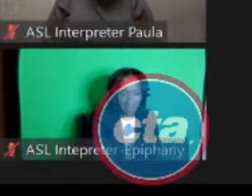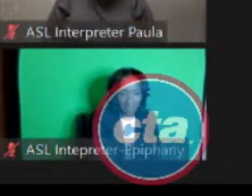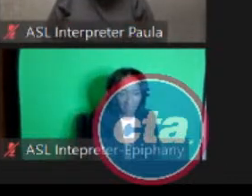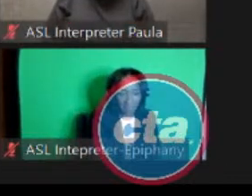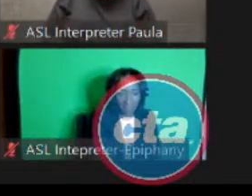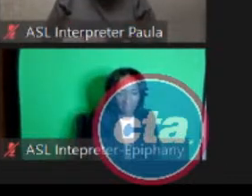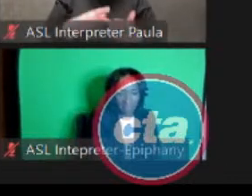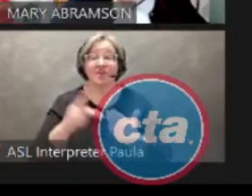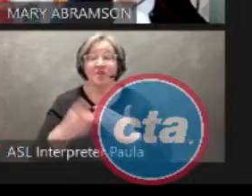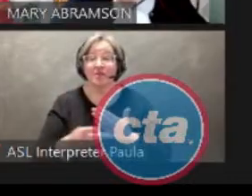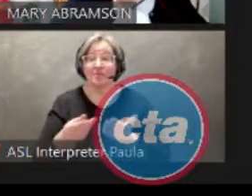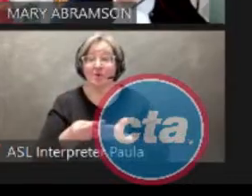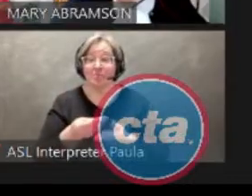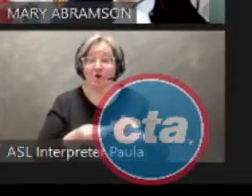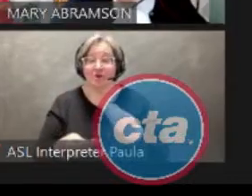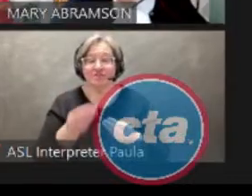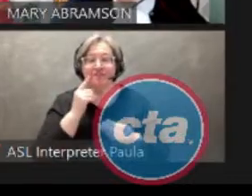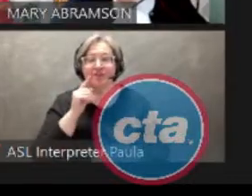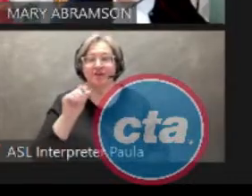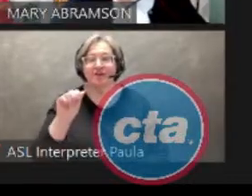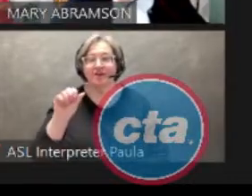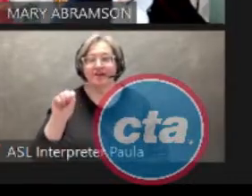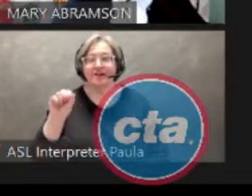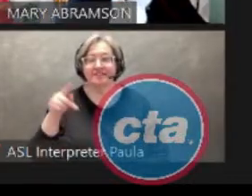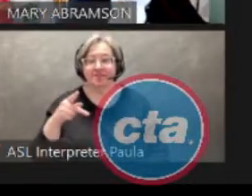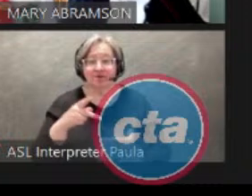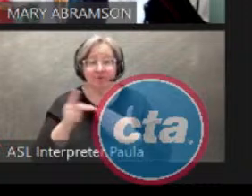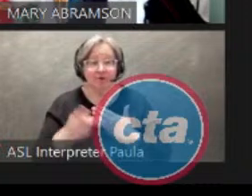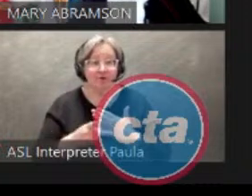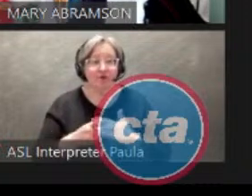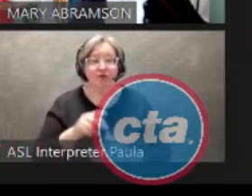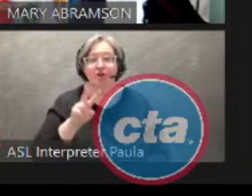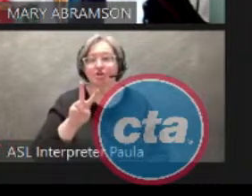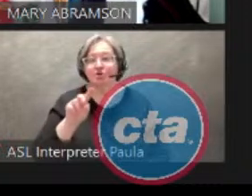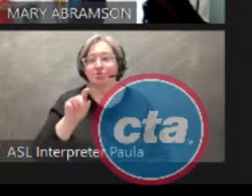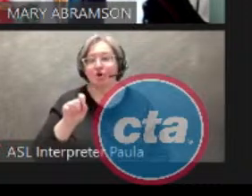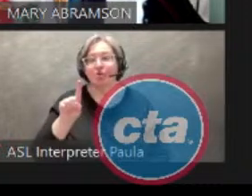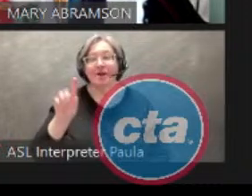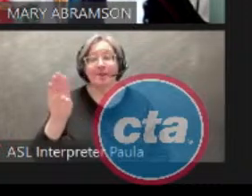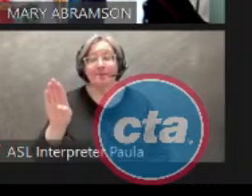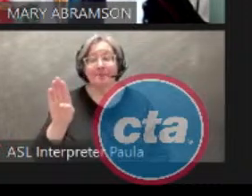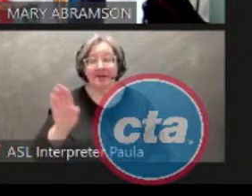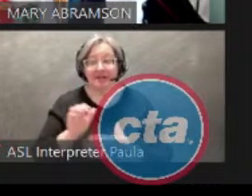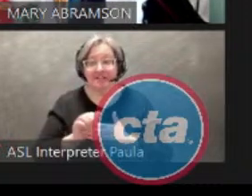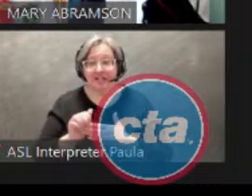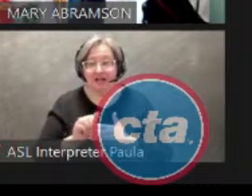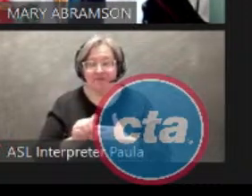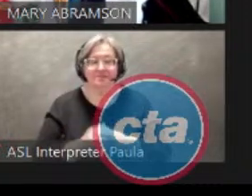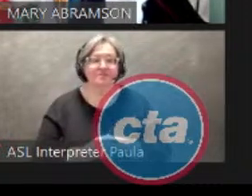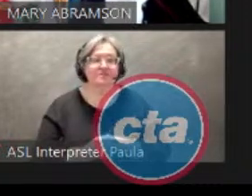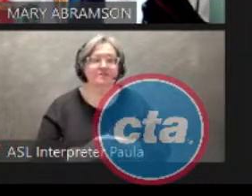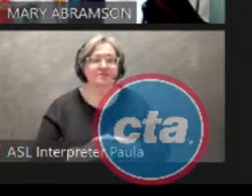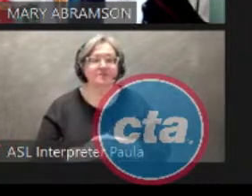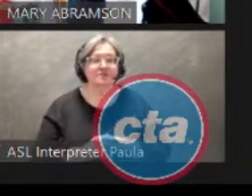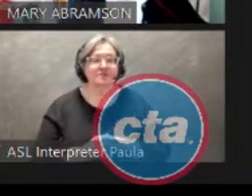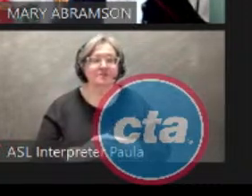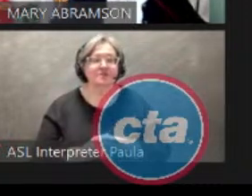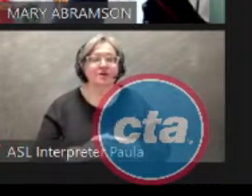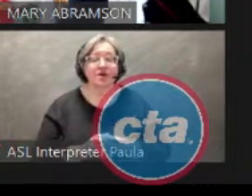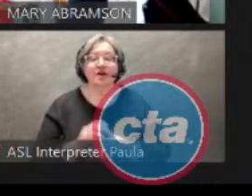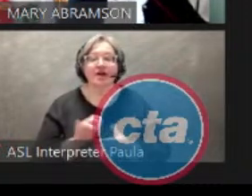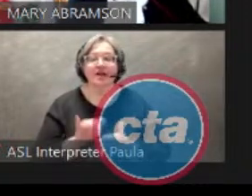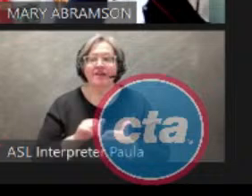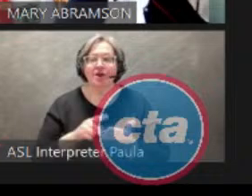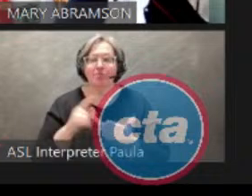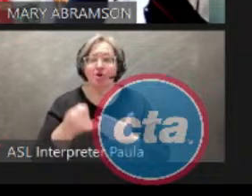Program budget for this for the ASAP program is $2.1 billion. We have broken this project up